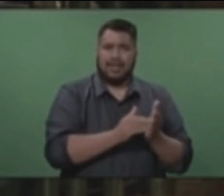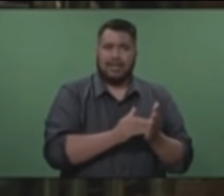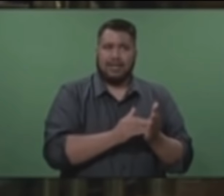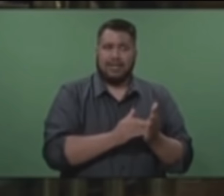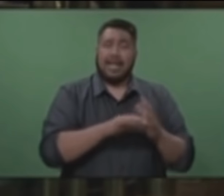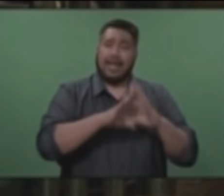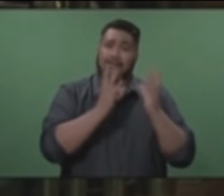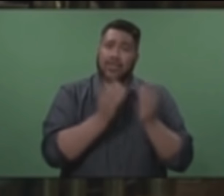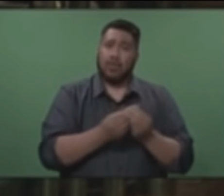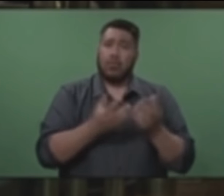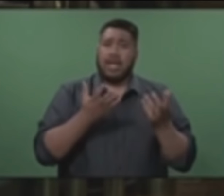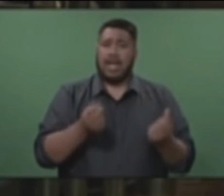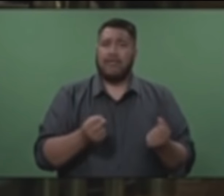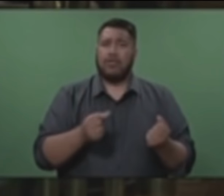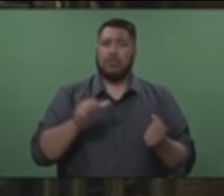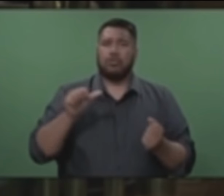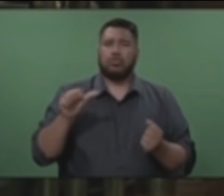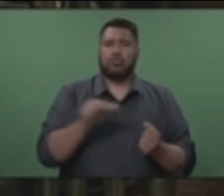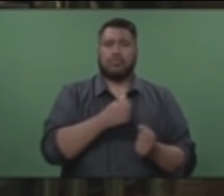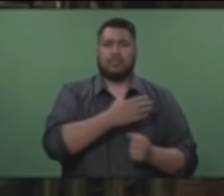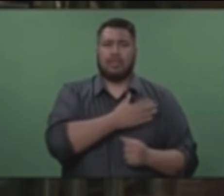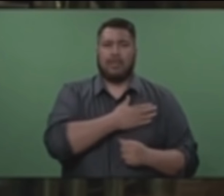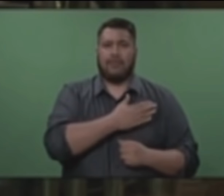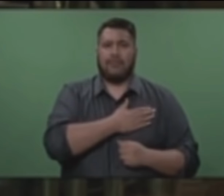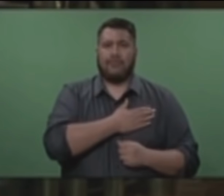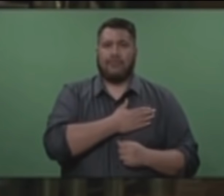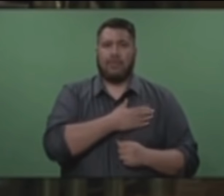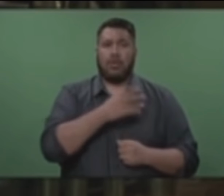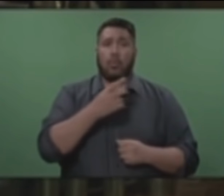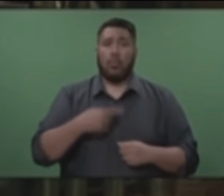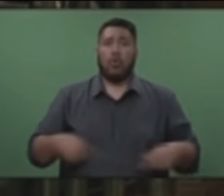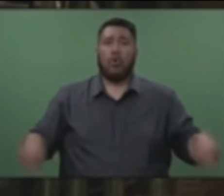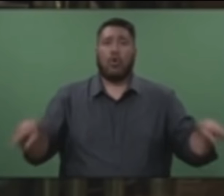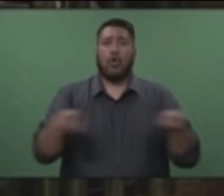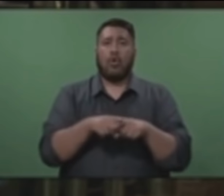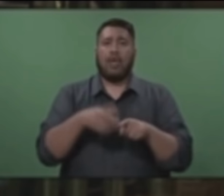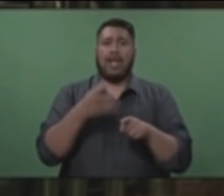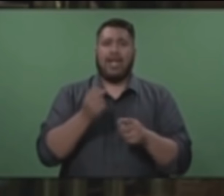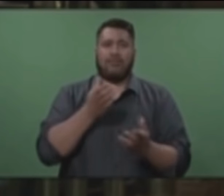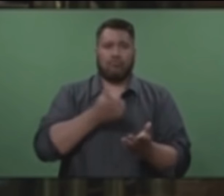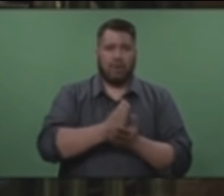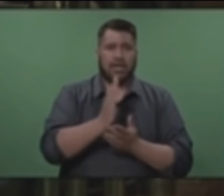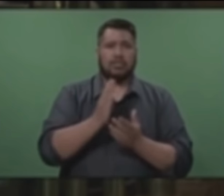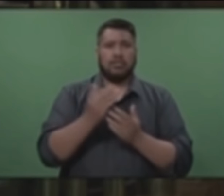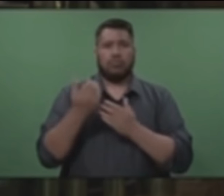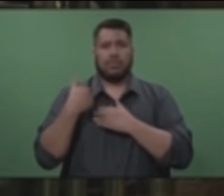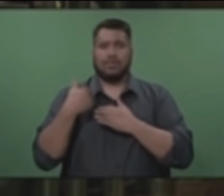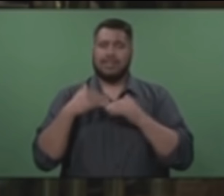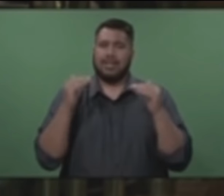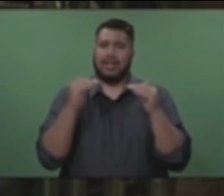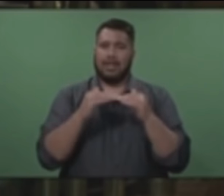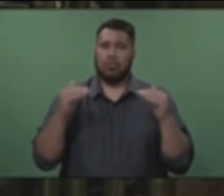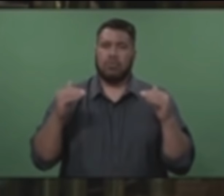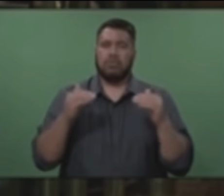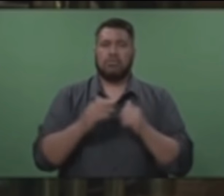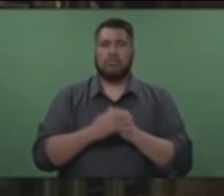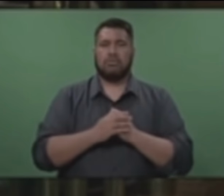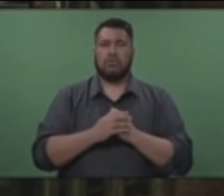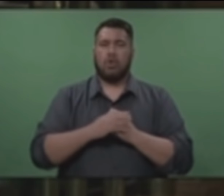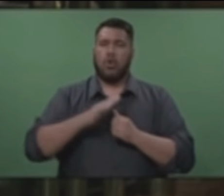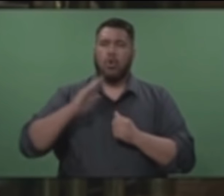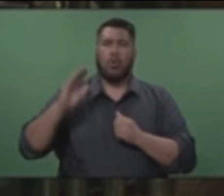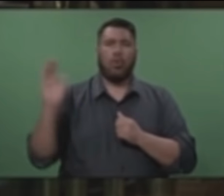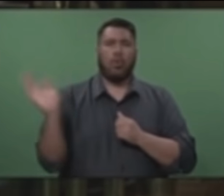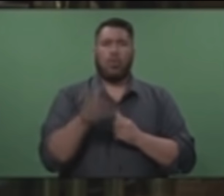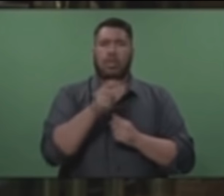have equal rights and duties. The inherent rights to safety and equal treatment of every individual in this